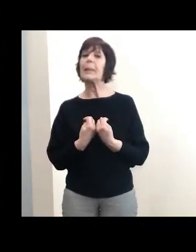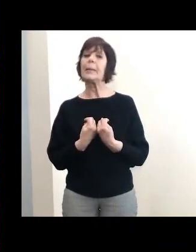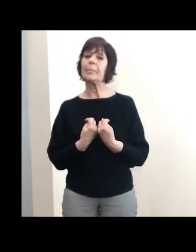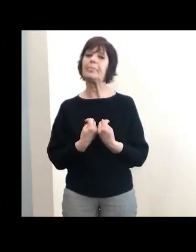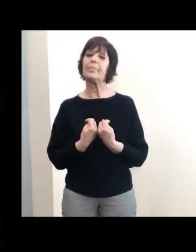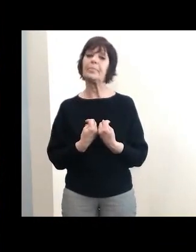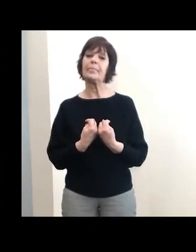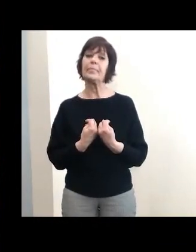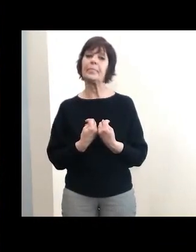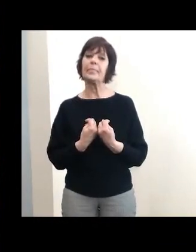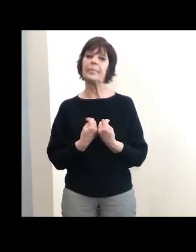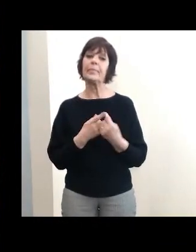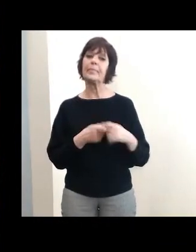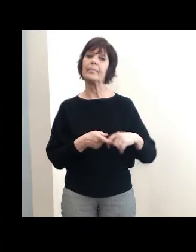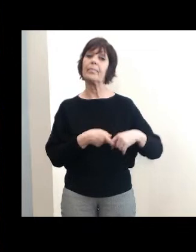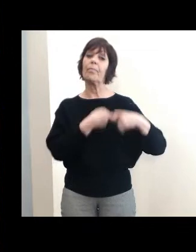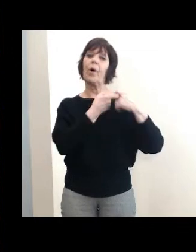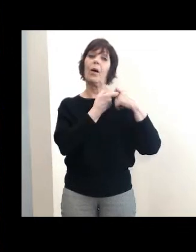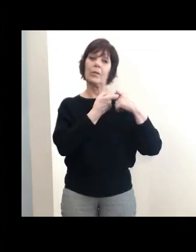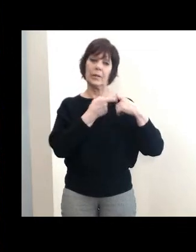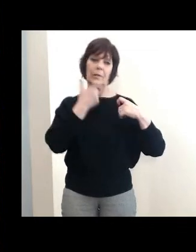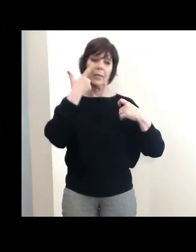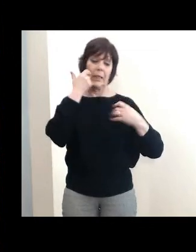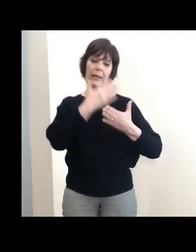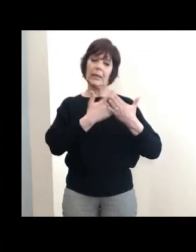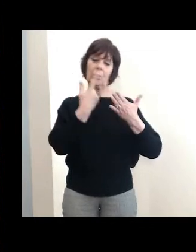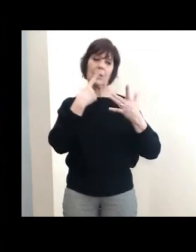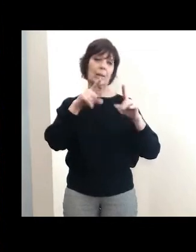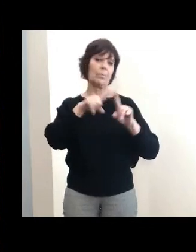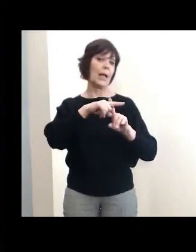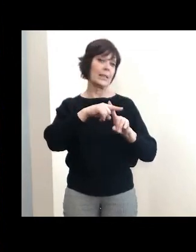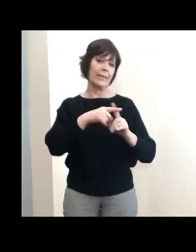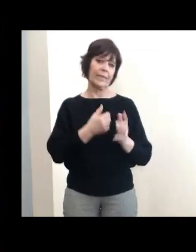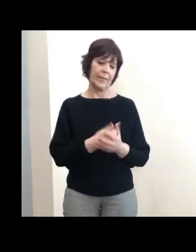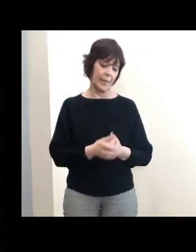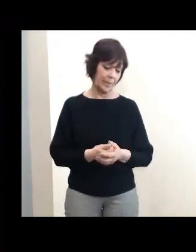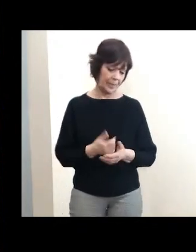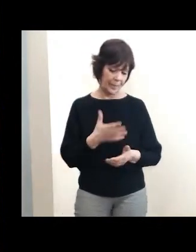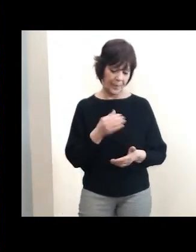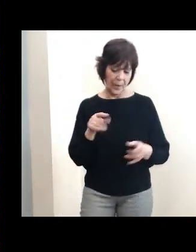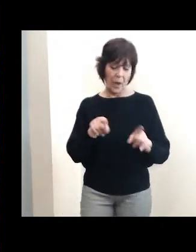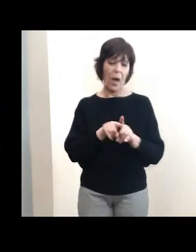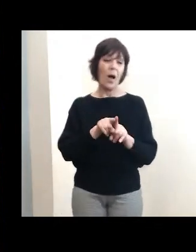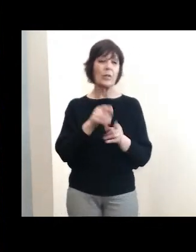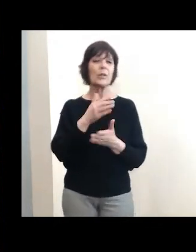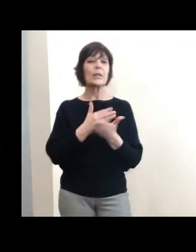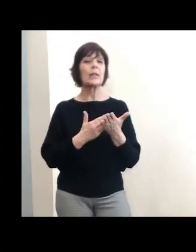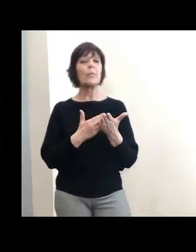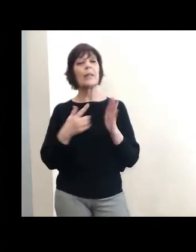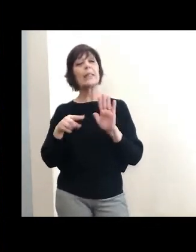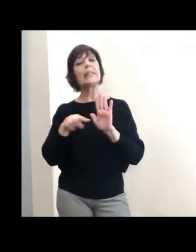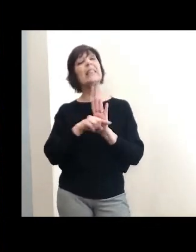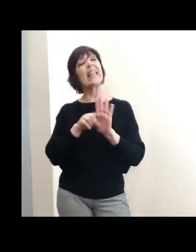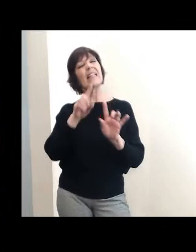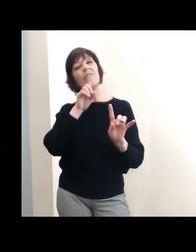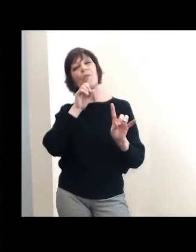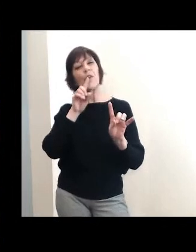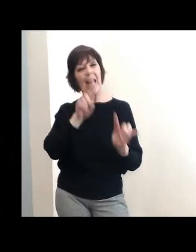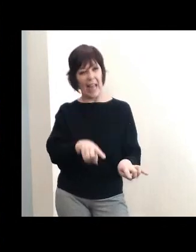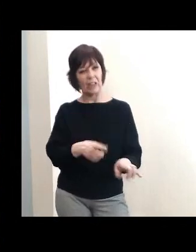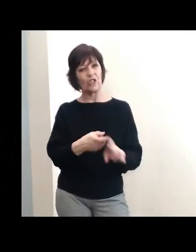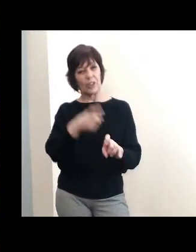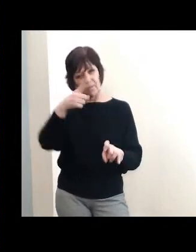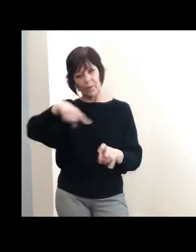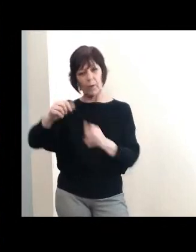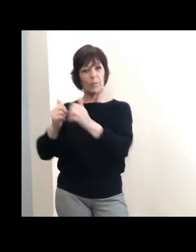that have to be put on pause because a player or coach is testing positive, and also some of the negative reaction we've had from some in the sporting community